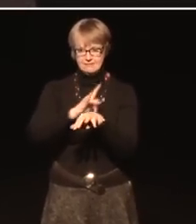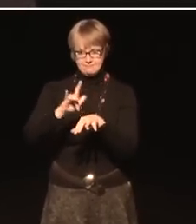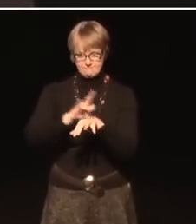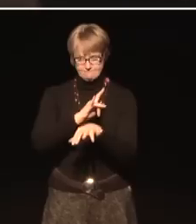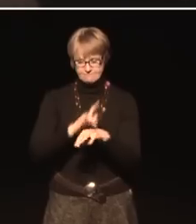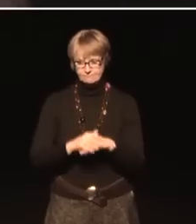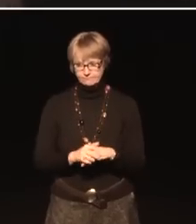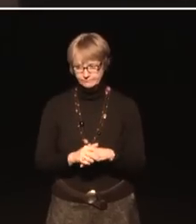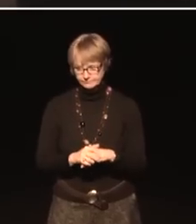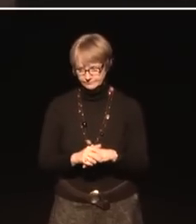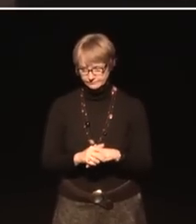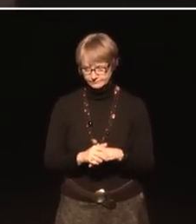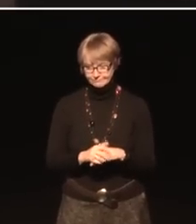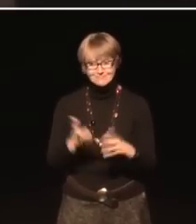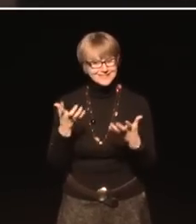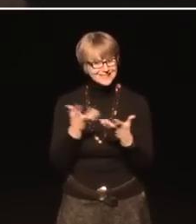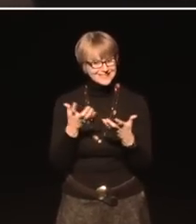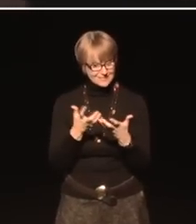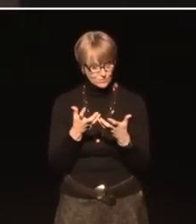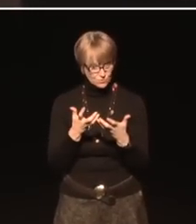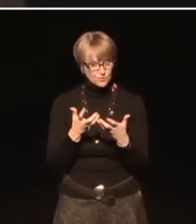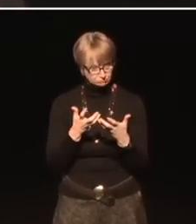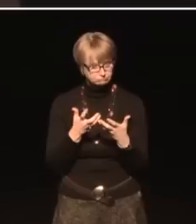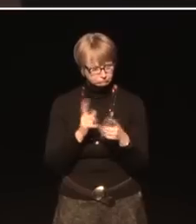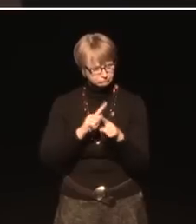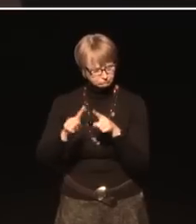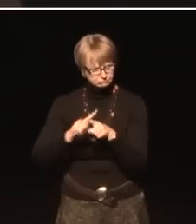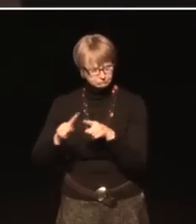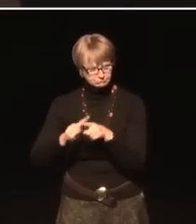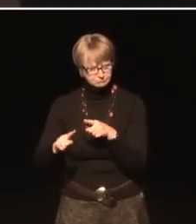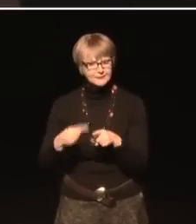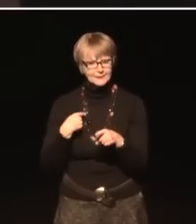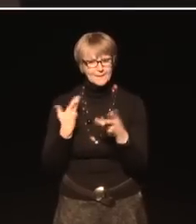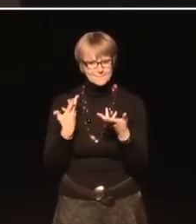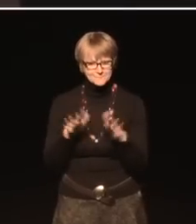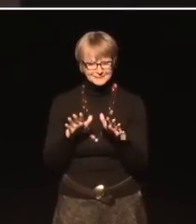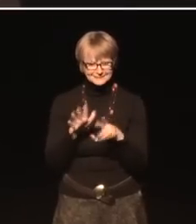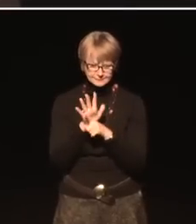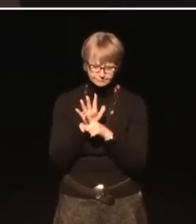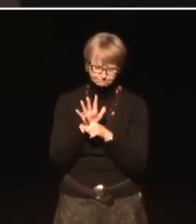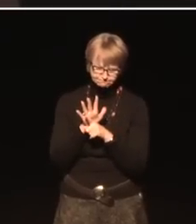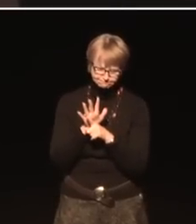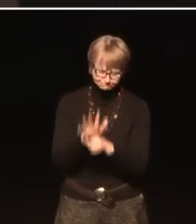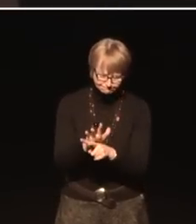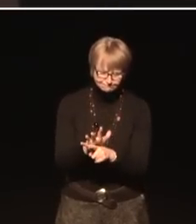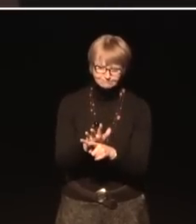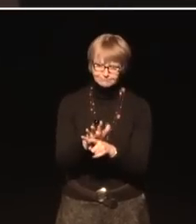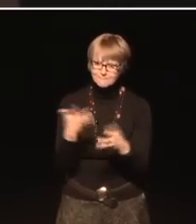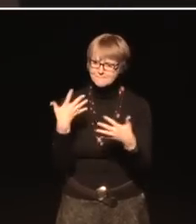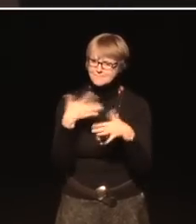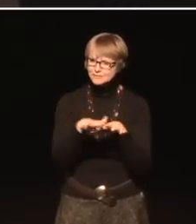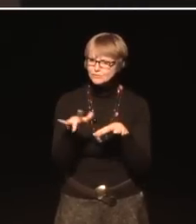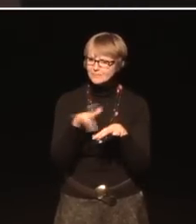We've been doing this in a number of ways. The first thing is we've been pushing the programming of mainstream theatres across the regions